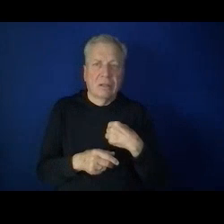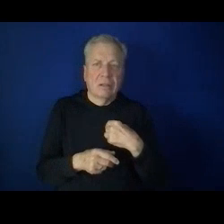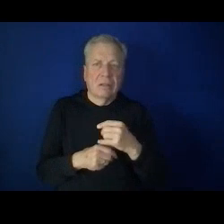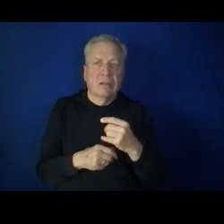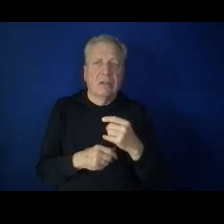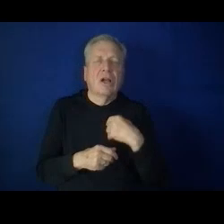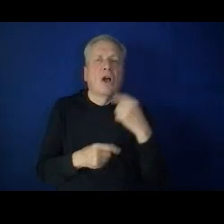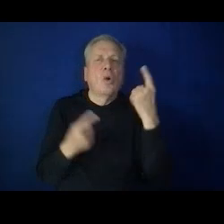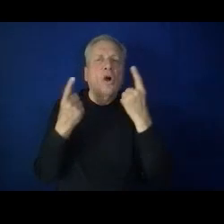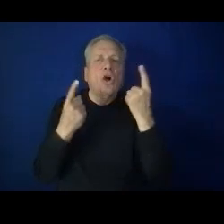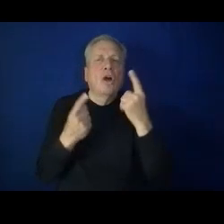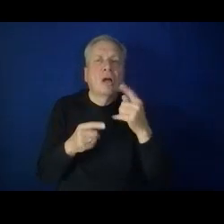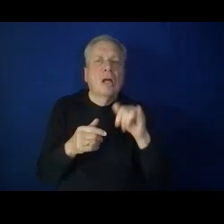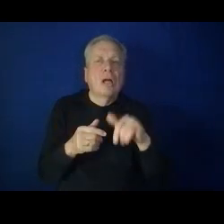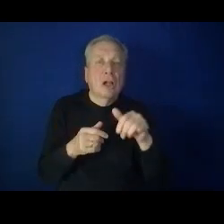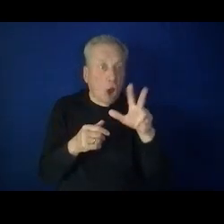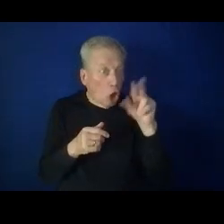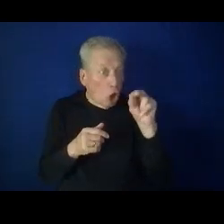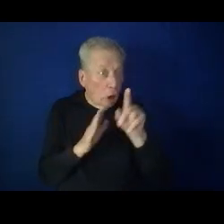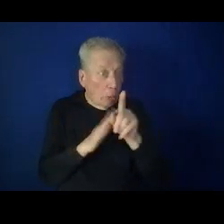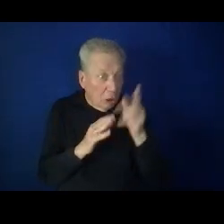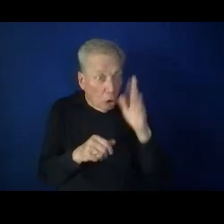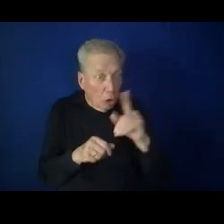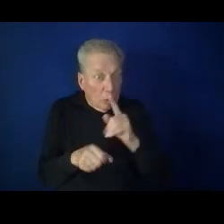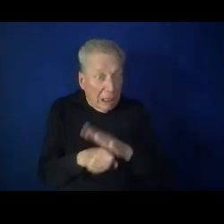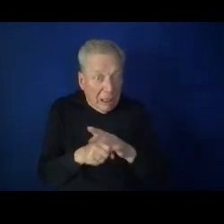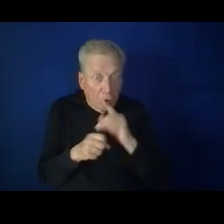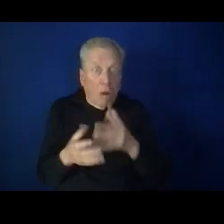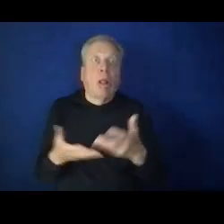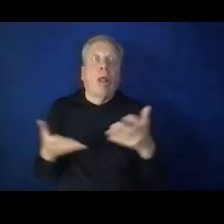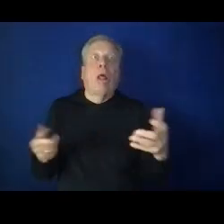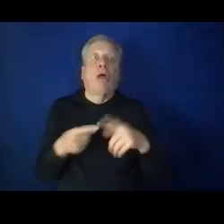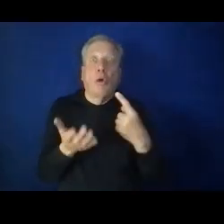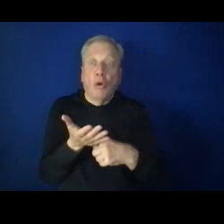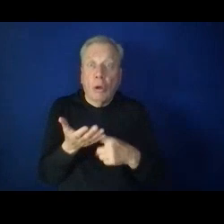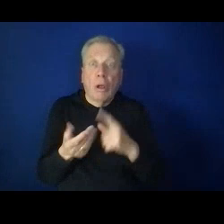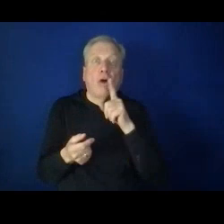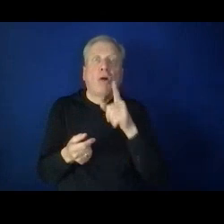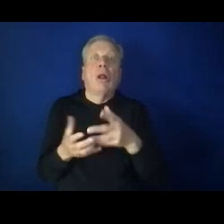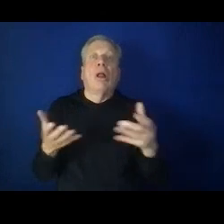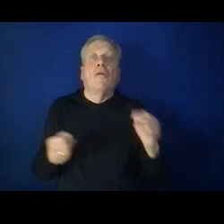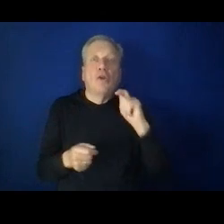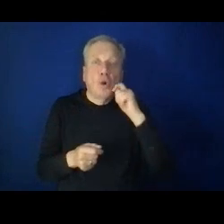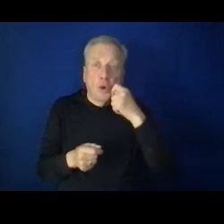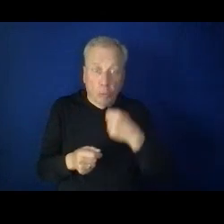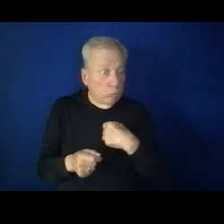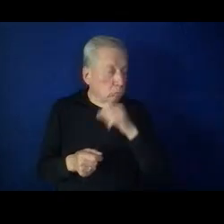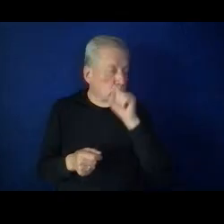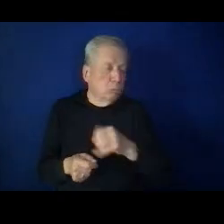wonder if 30 minutes will be enough. Lots to talk about, lots of really cool things. I love my job.